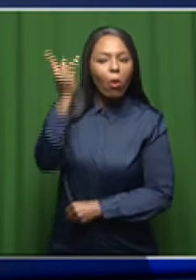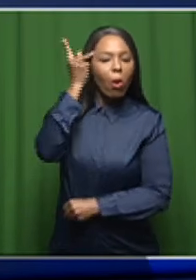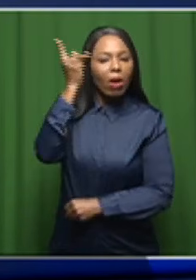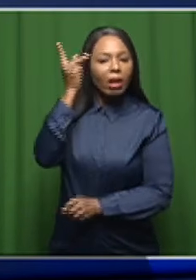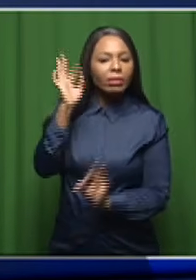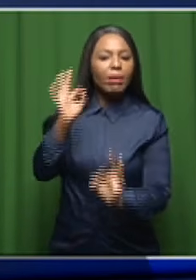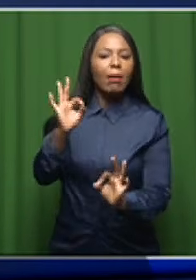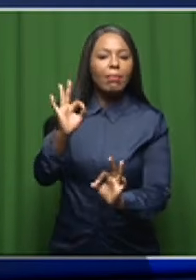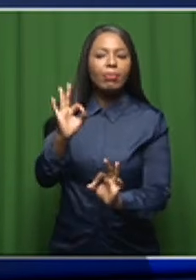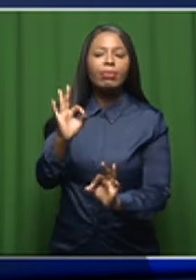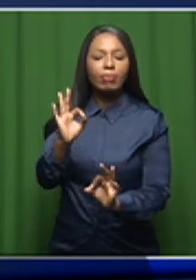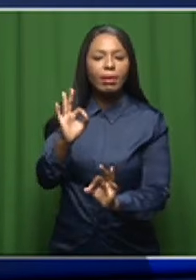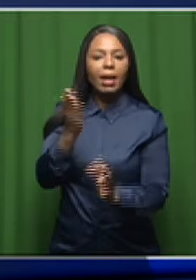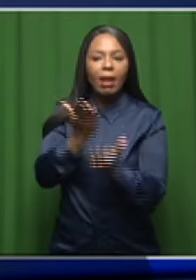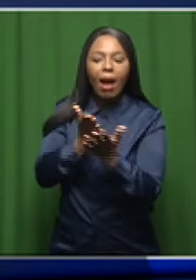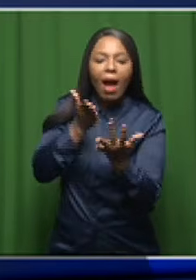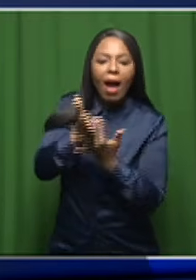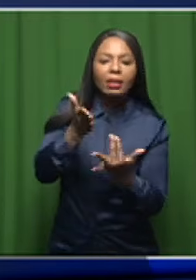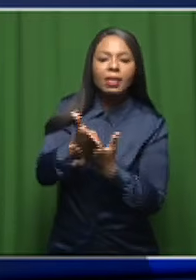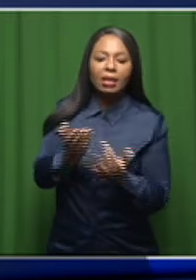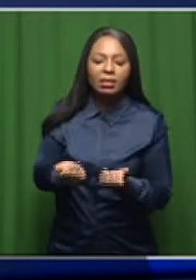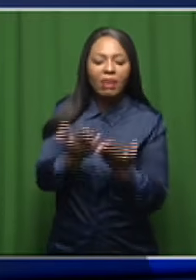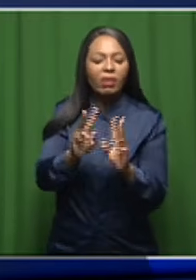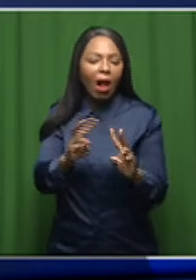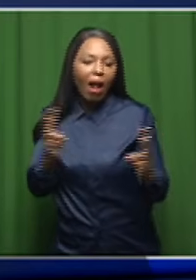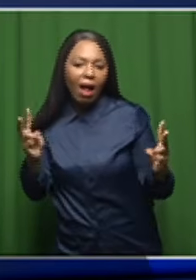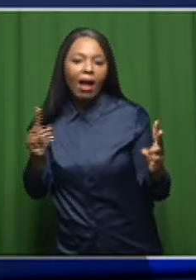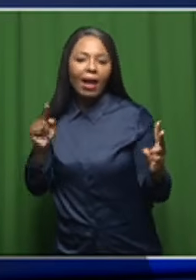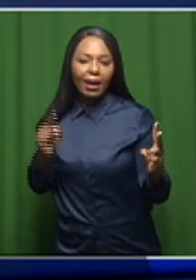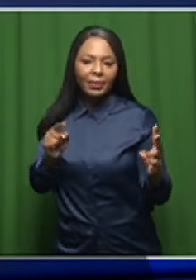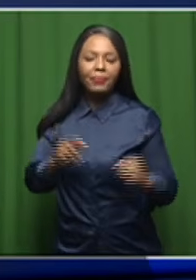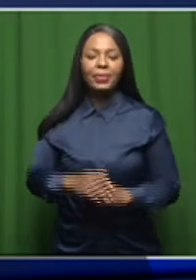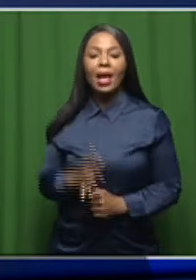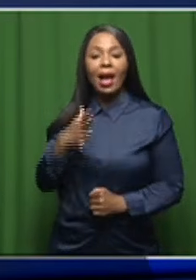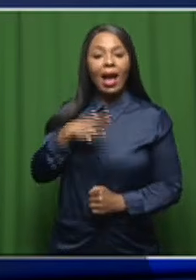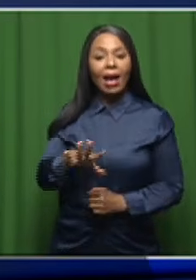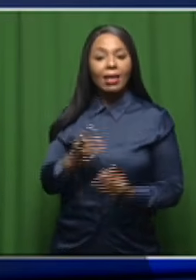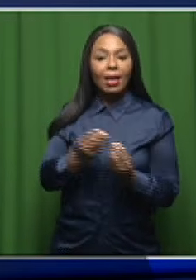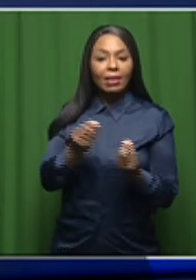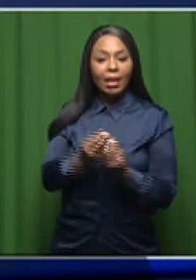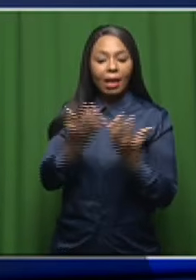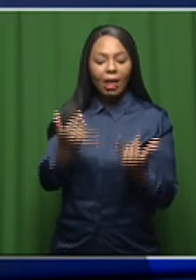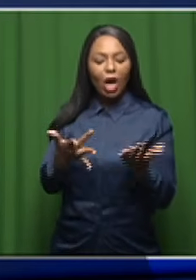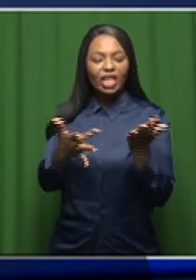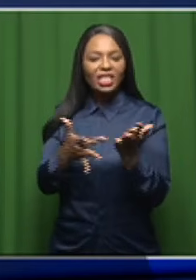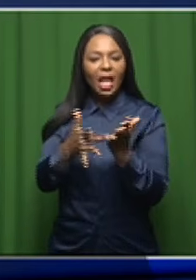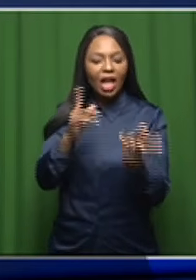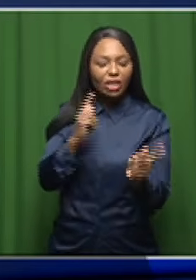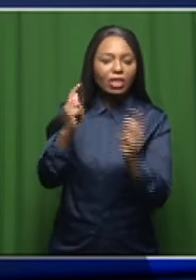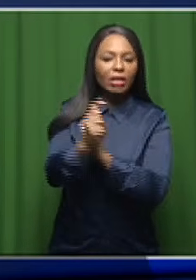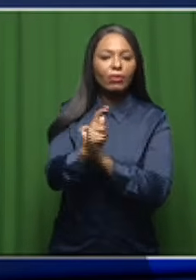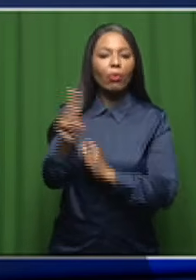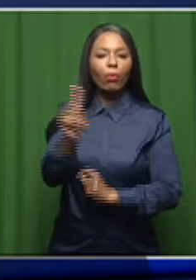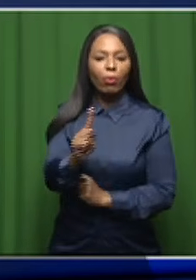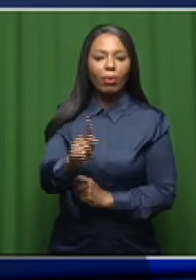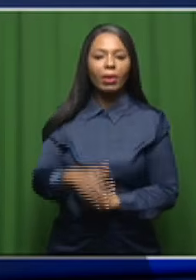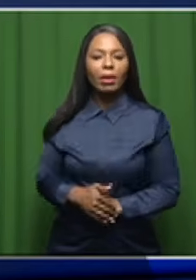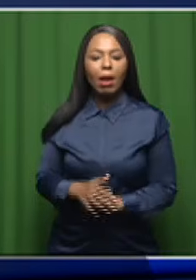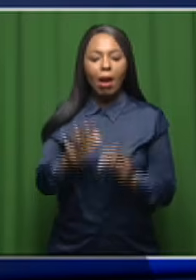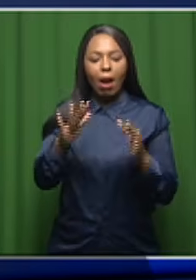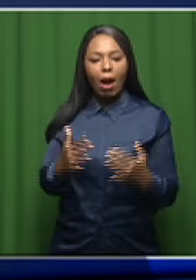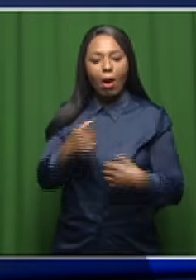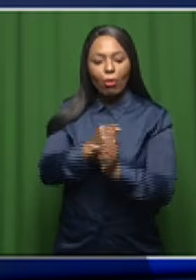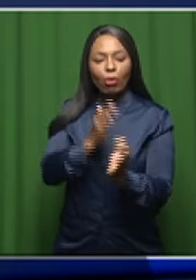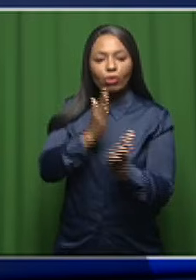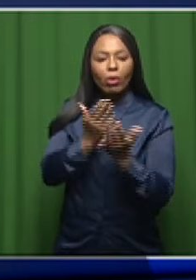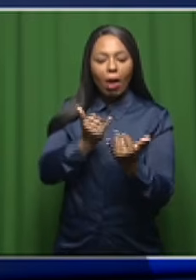to access the variety of services. Another pillar within the digital transformation roadmap is then the issue of